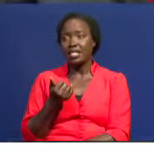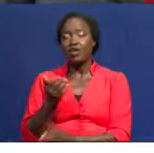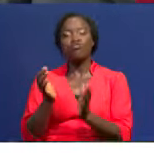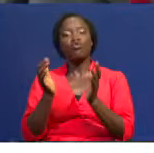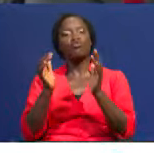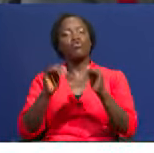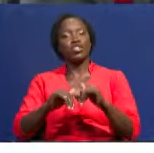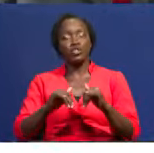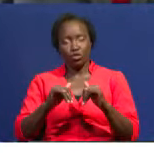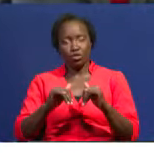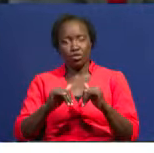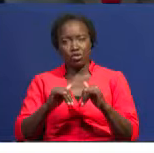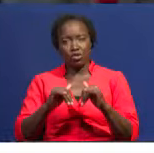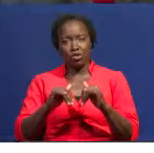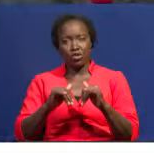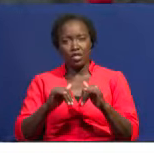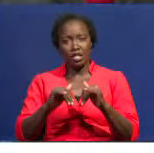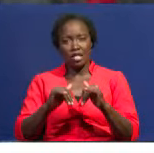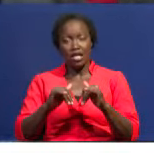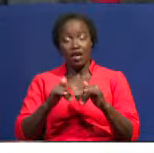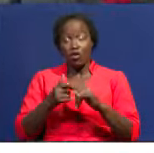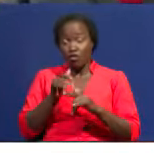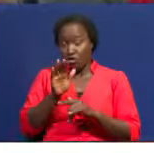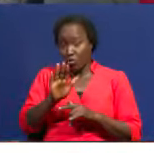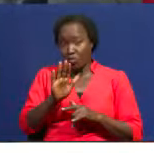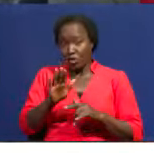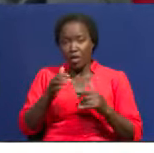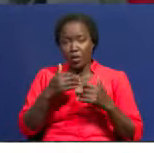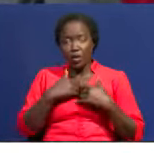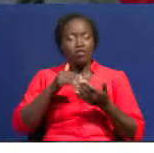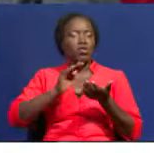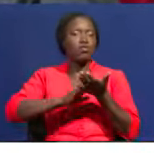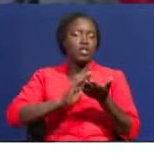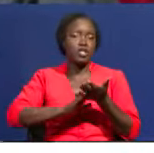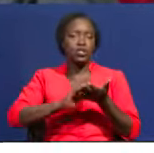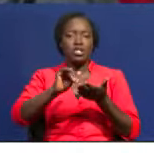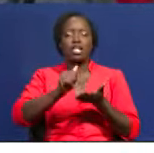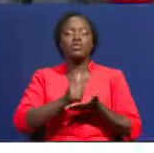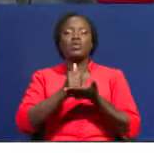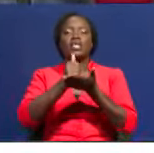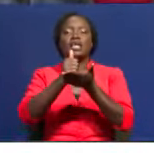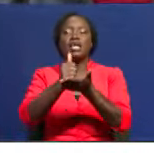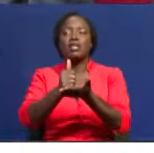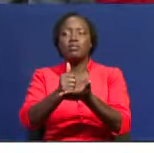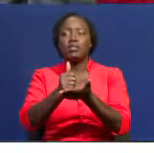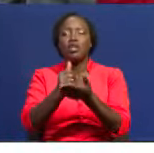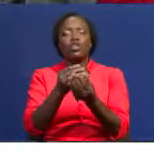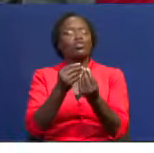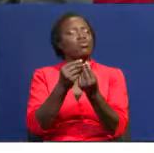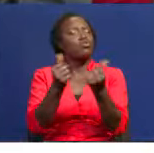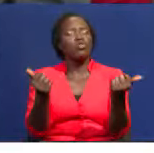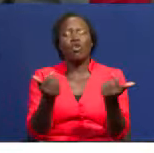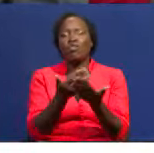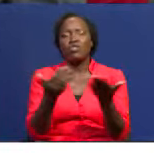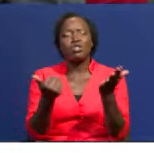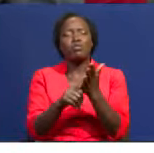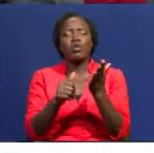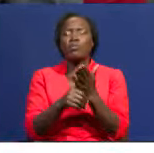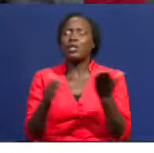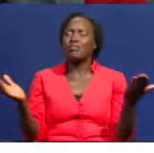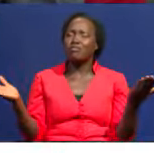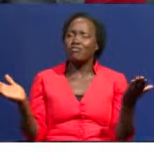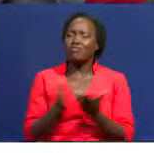convention. Out of that will come out recommendations that will help us to resolve this issue once and for all.